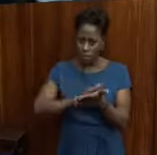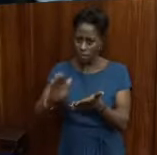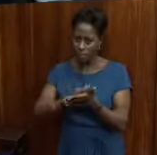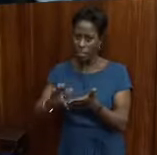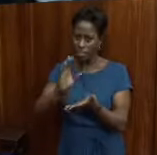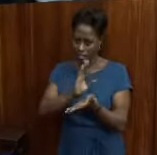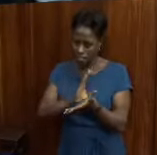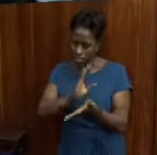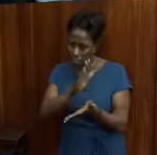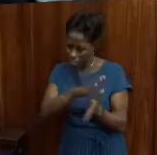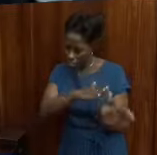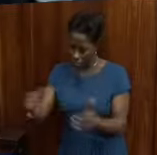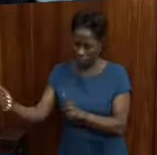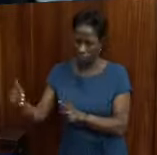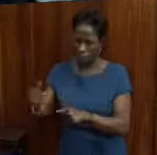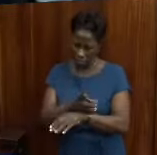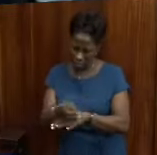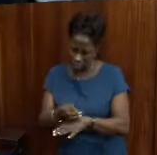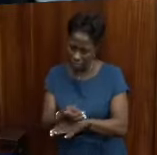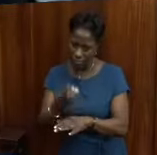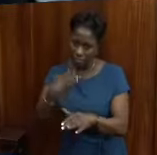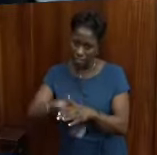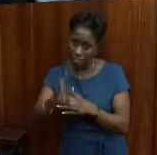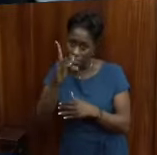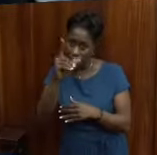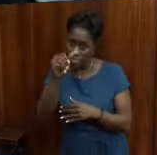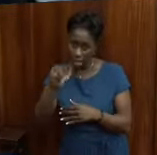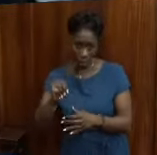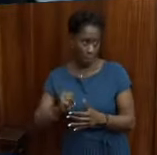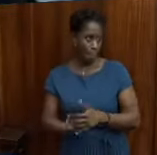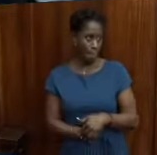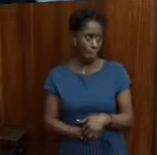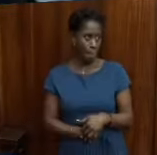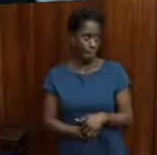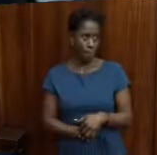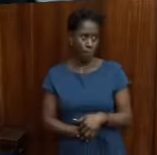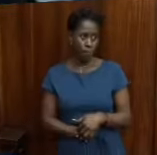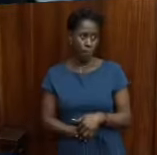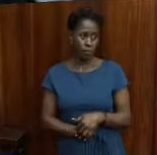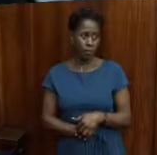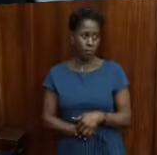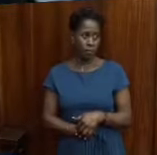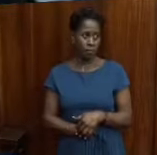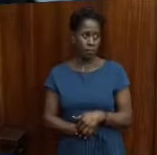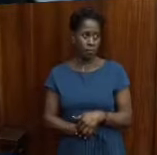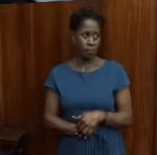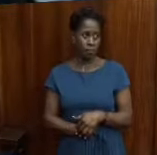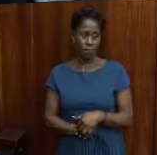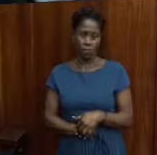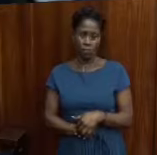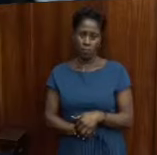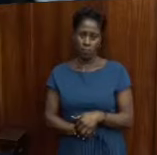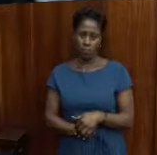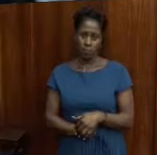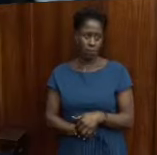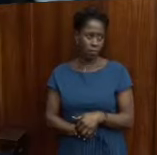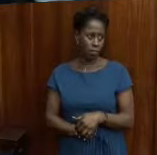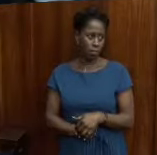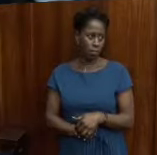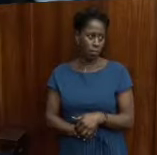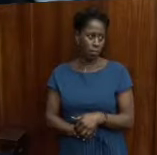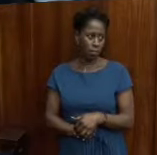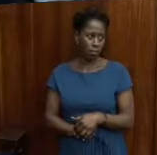Two, to commence and undertake a long-term desilting operation to effectively remove the accumulated